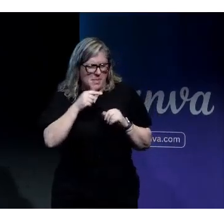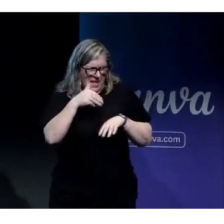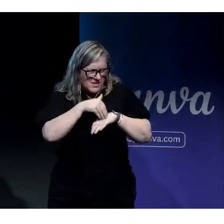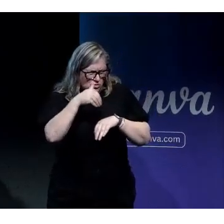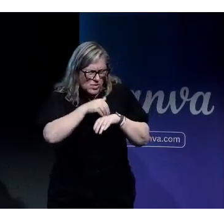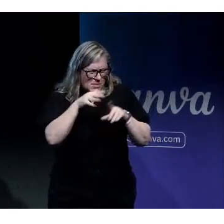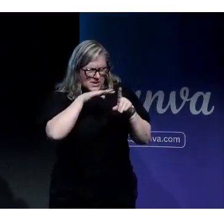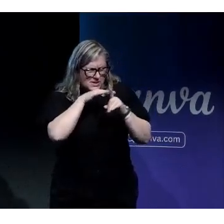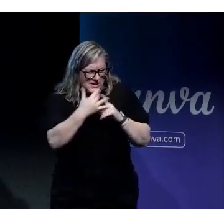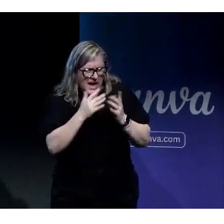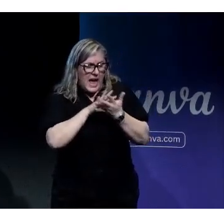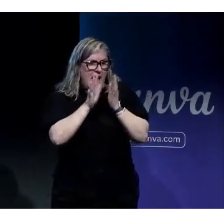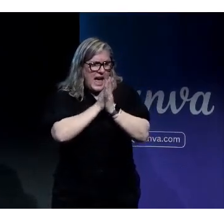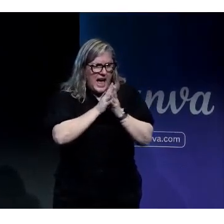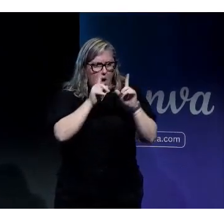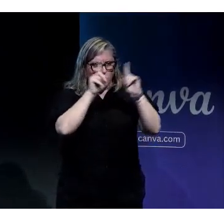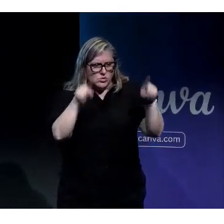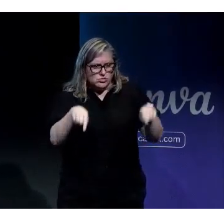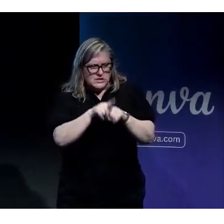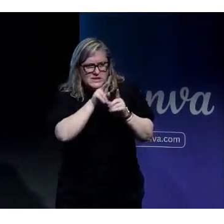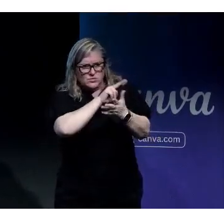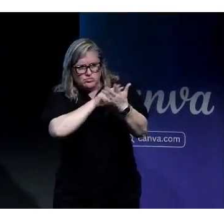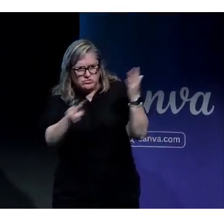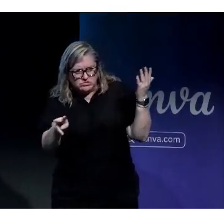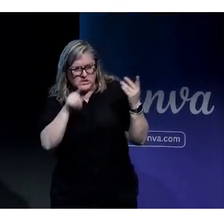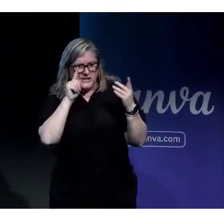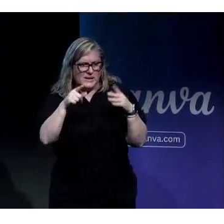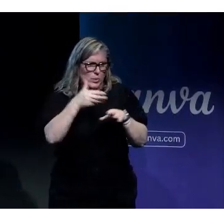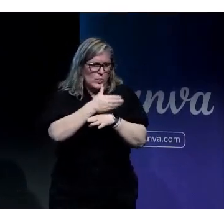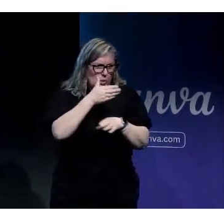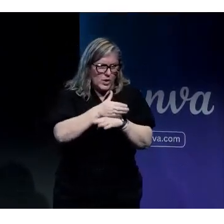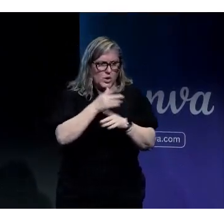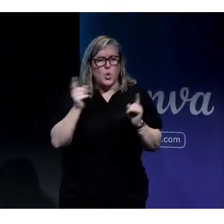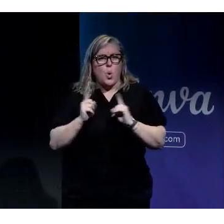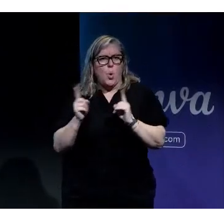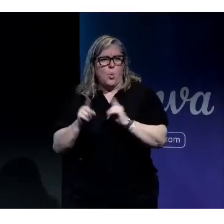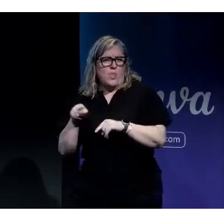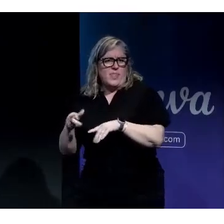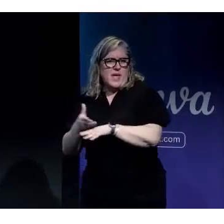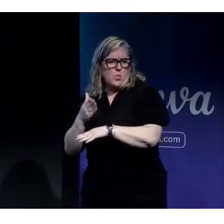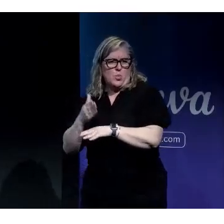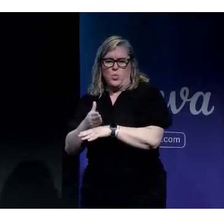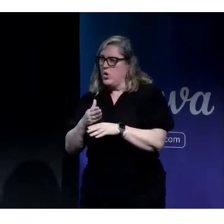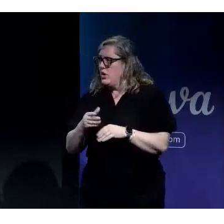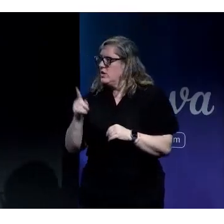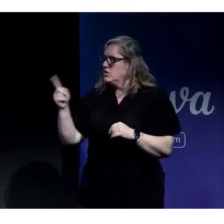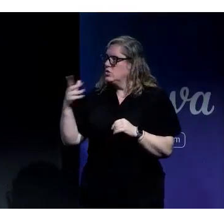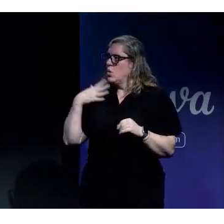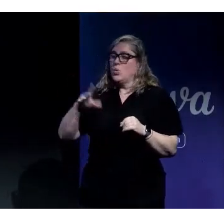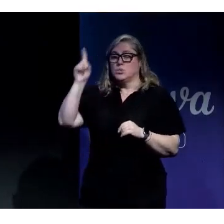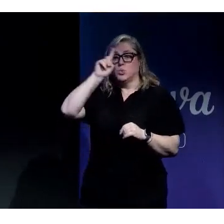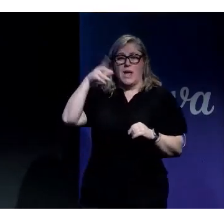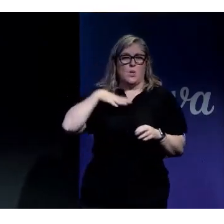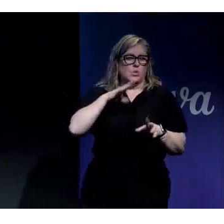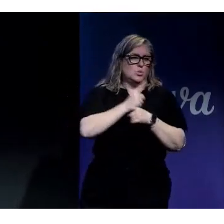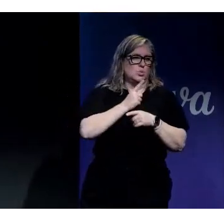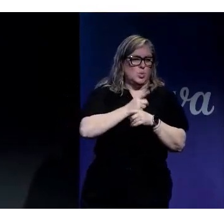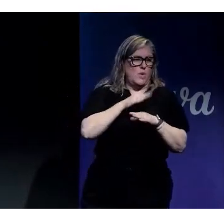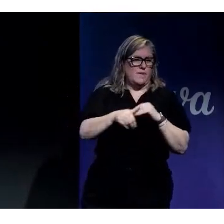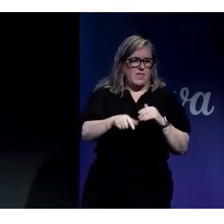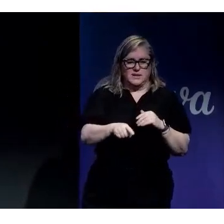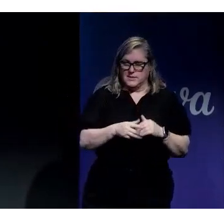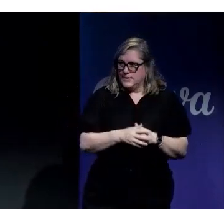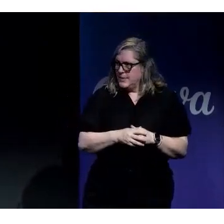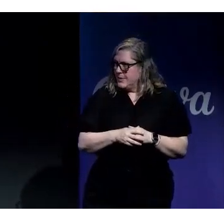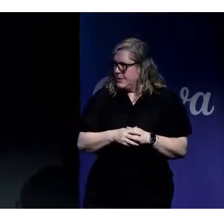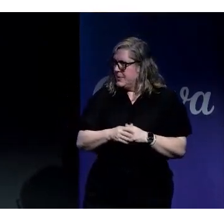contextualizing how screen readers actually work, or what using a screen reader means in practice. So I want to dive a little bit into that today.